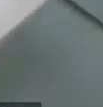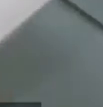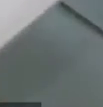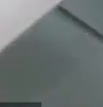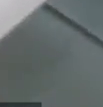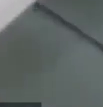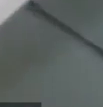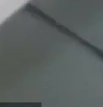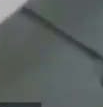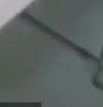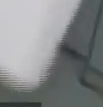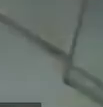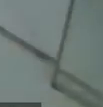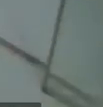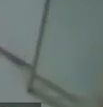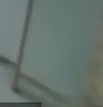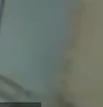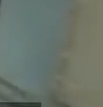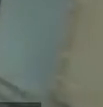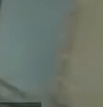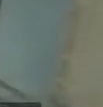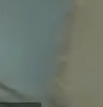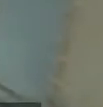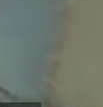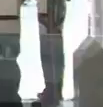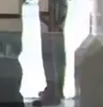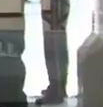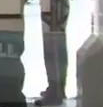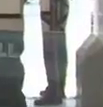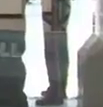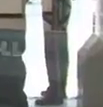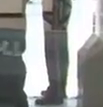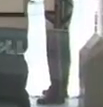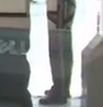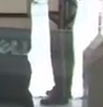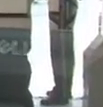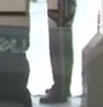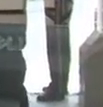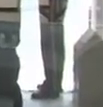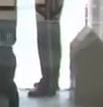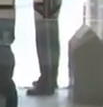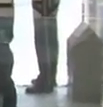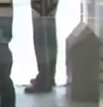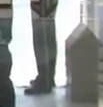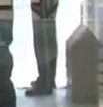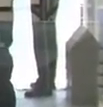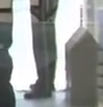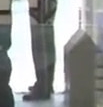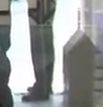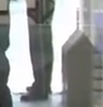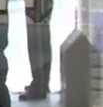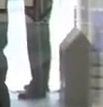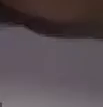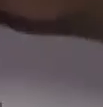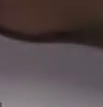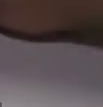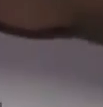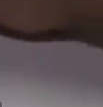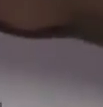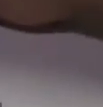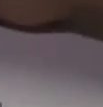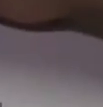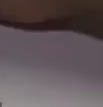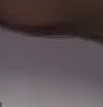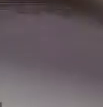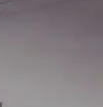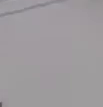one is a copy for the patient, and then we have the prescription for first month, second month, and third month. And then what do they do at the